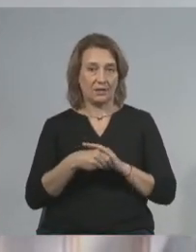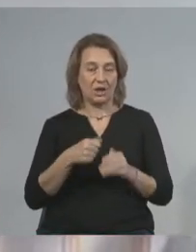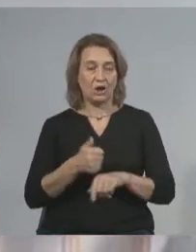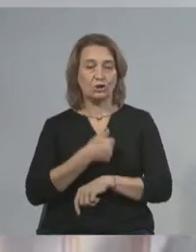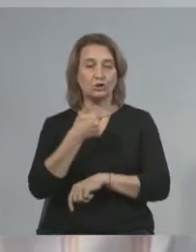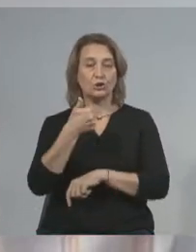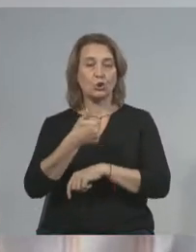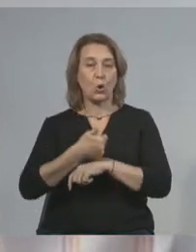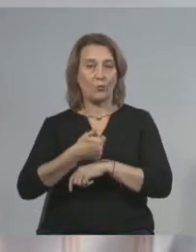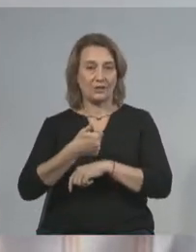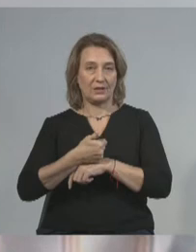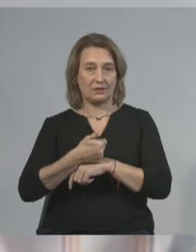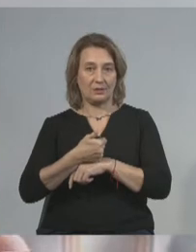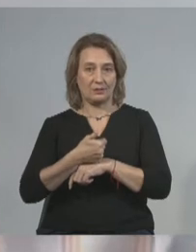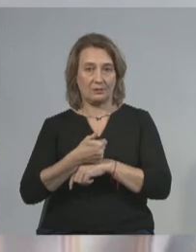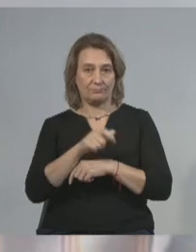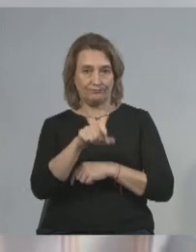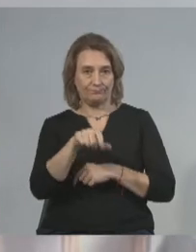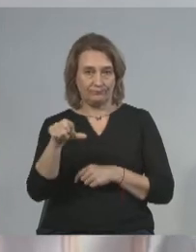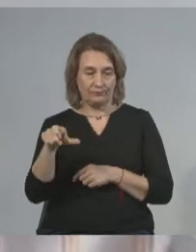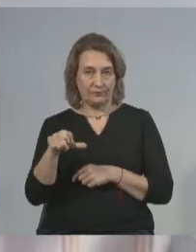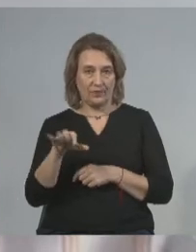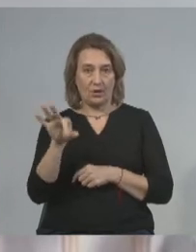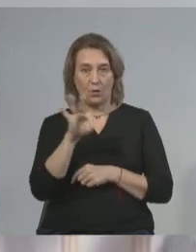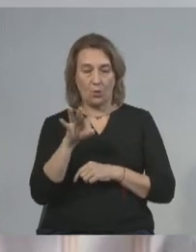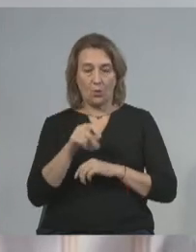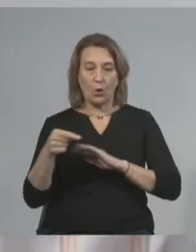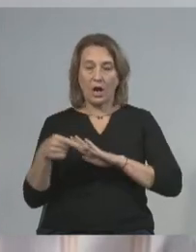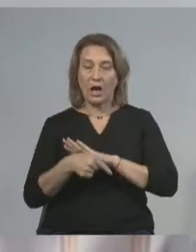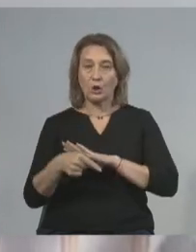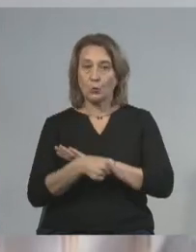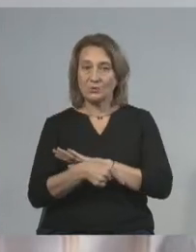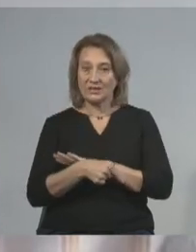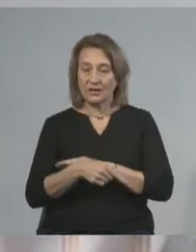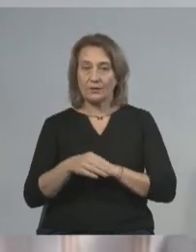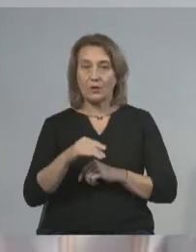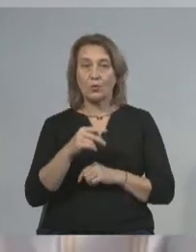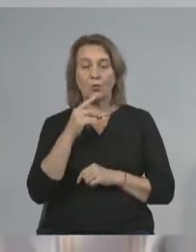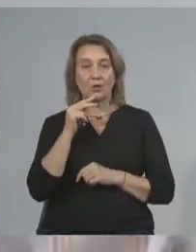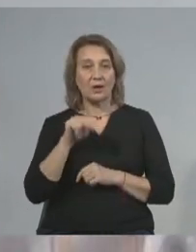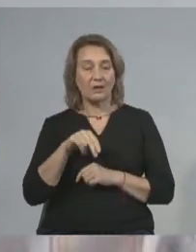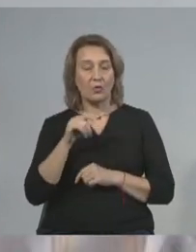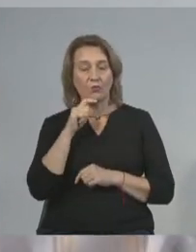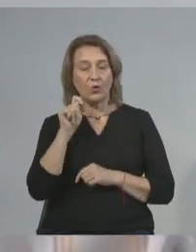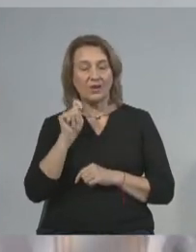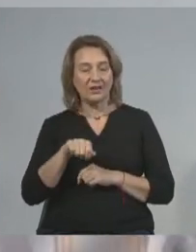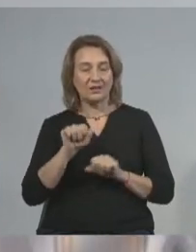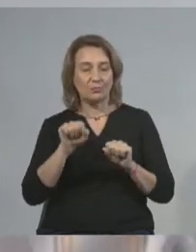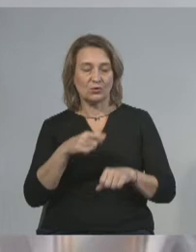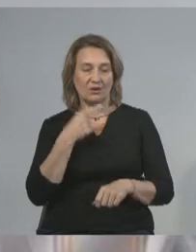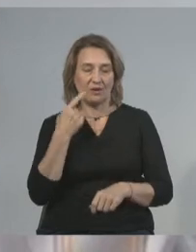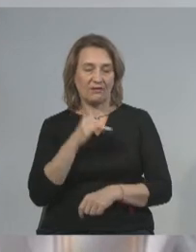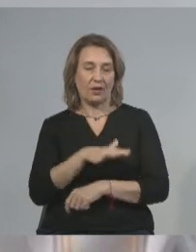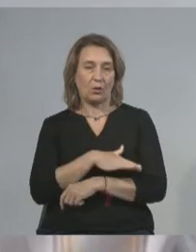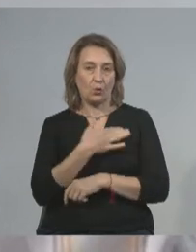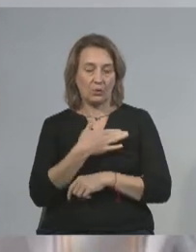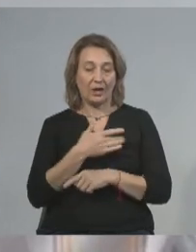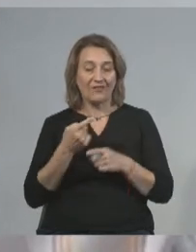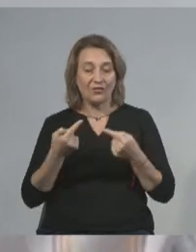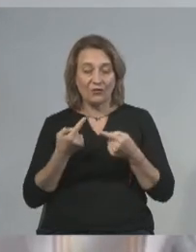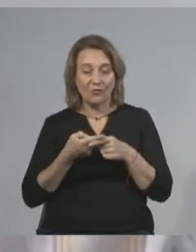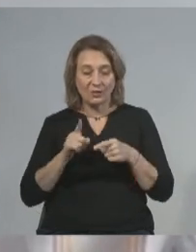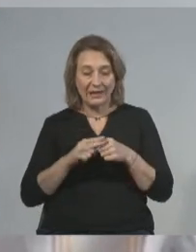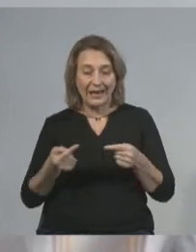corrupted officials of the you know you can speak a lot about corruption in ukraine but